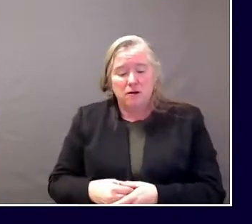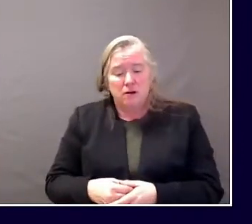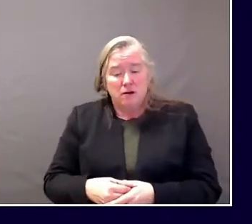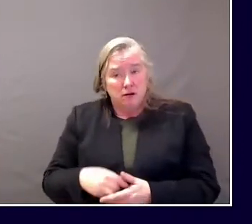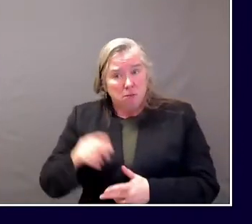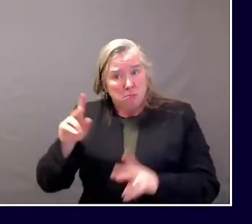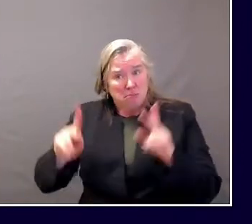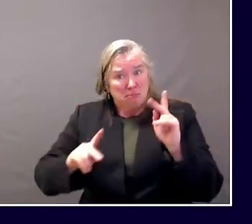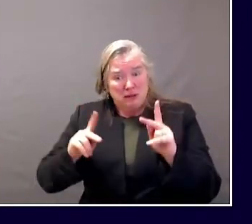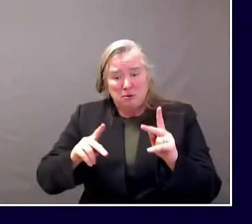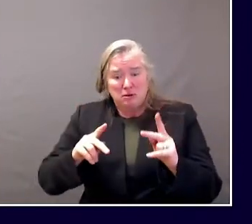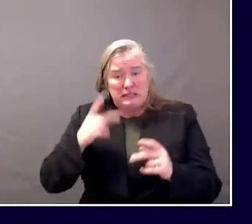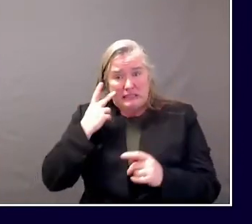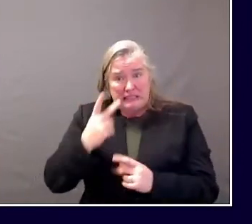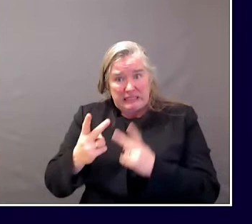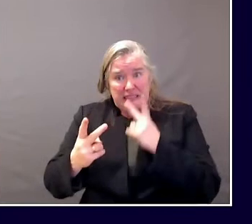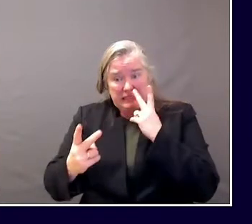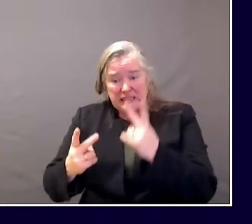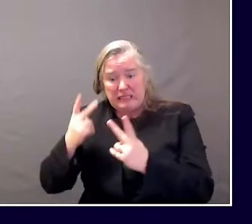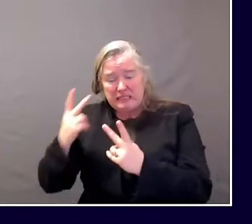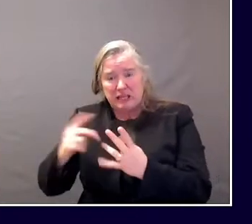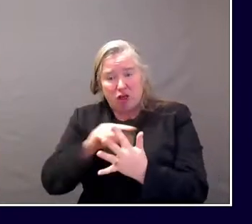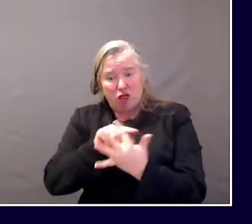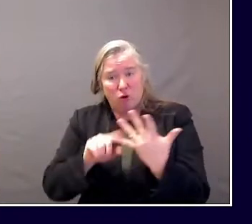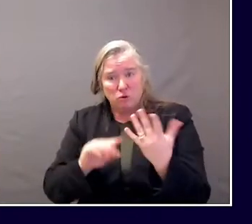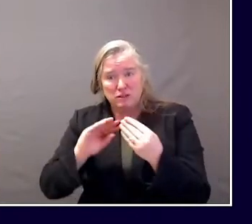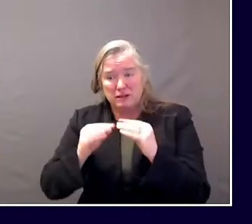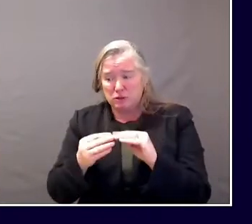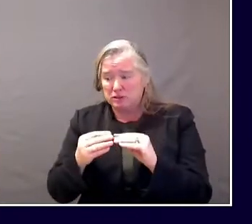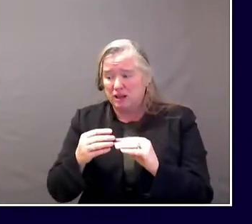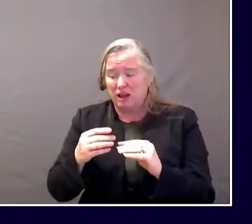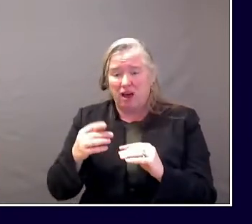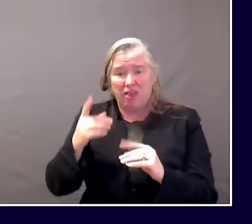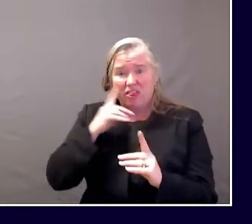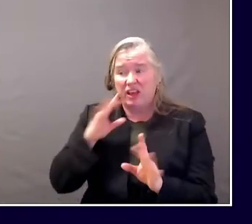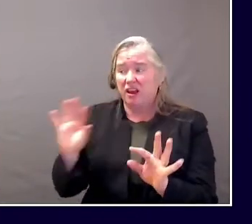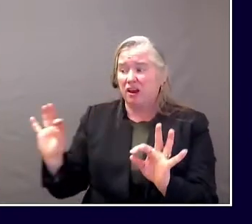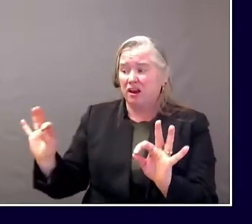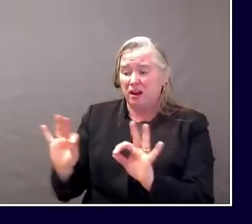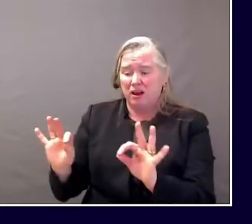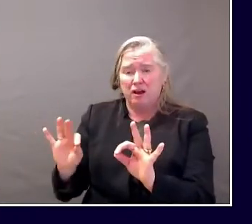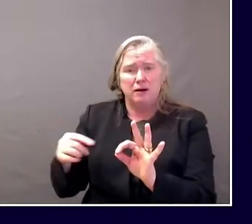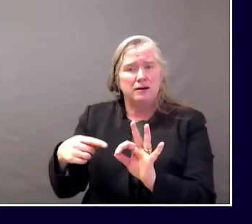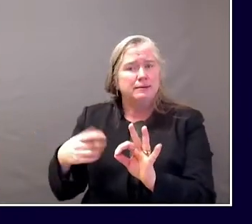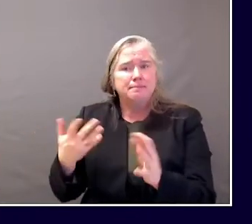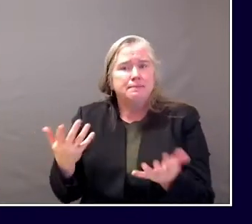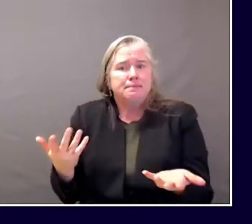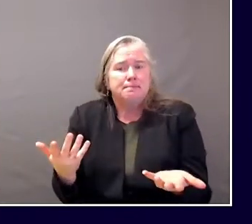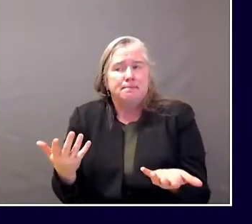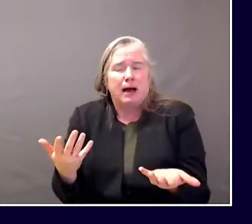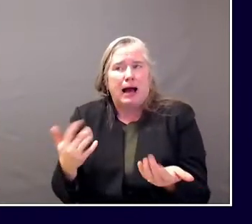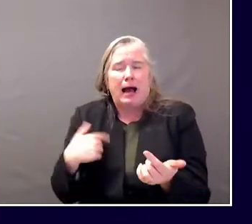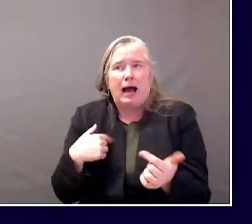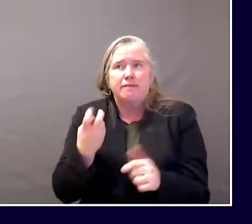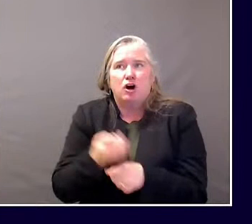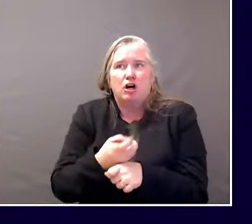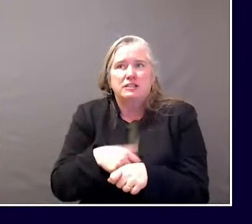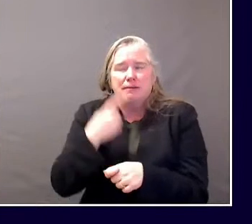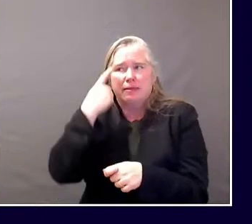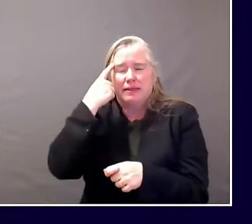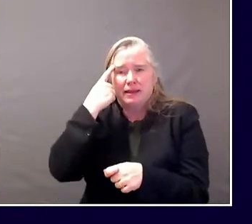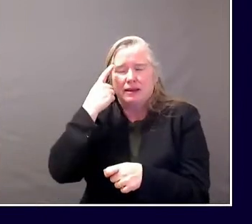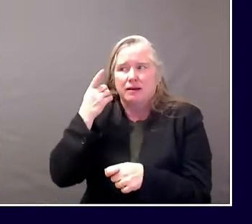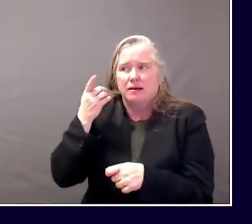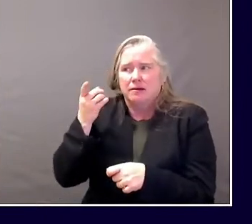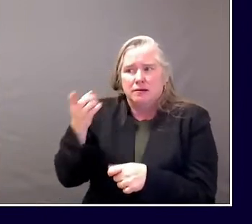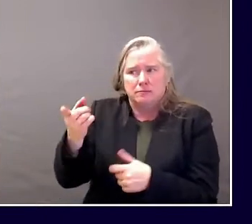the gravity and the reality of COVID-19, it is difficult to conceive of what might. These are real people